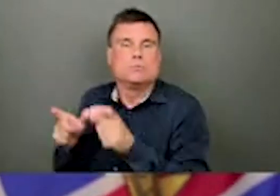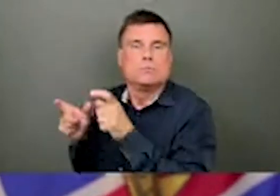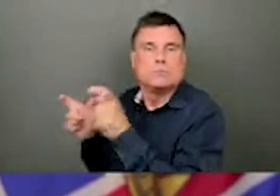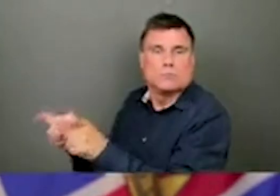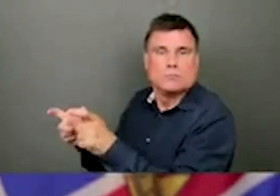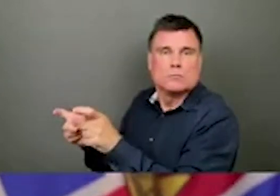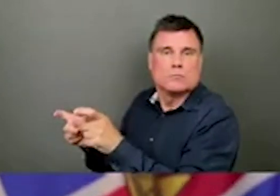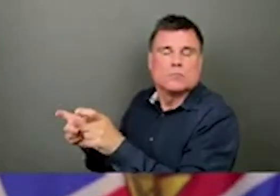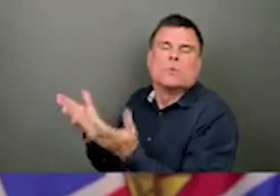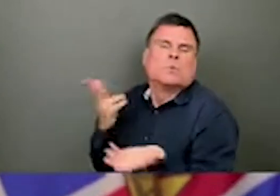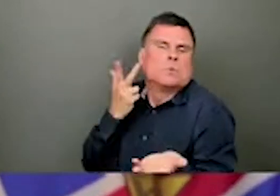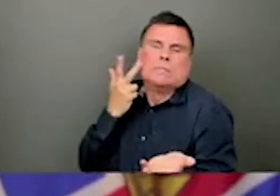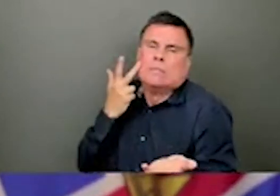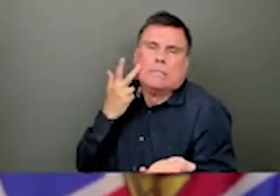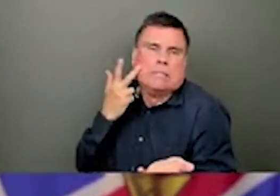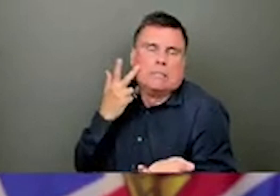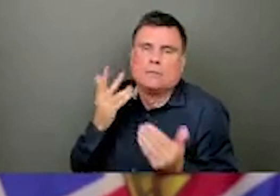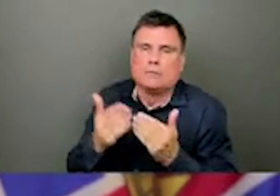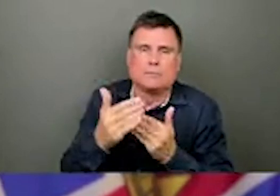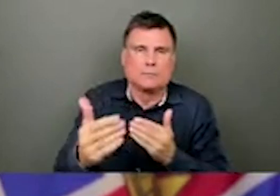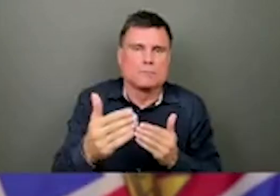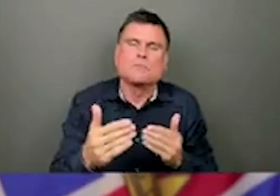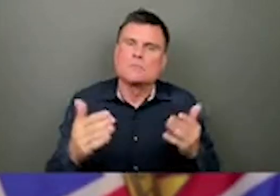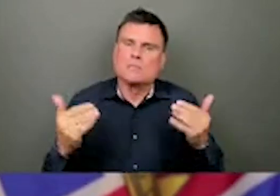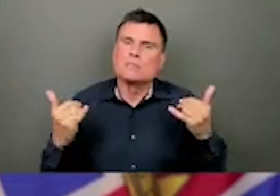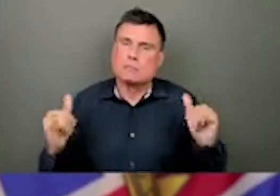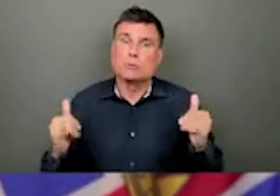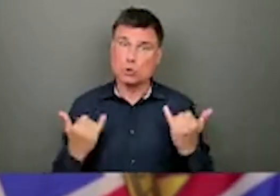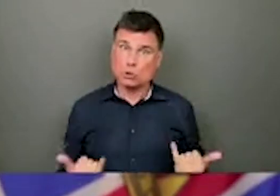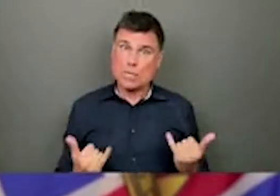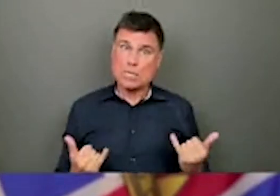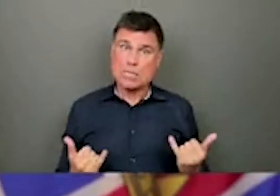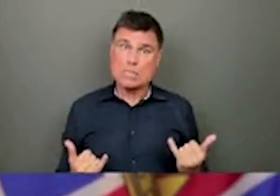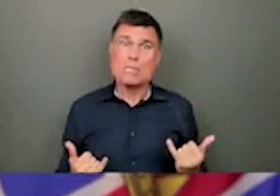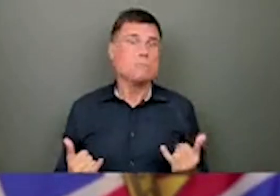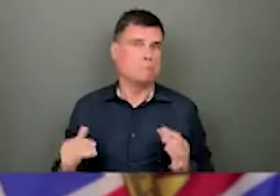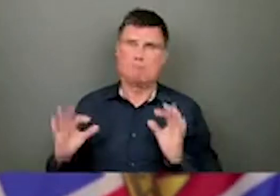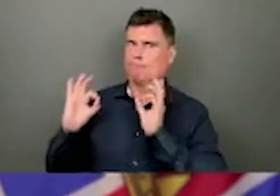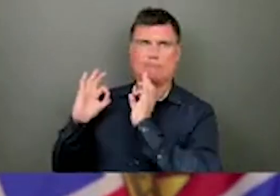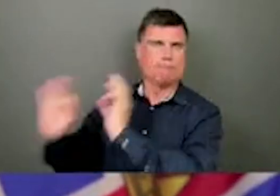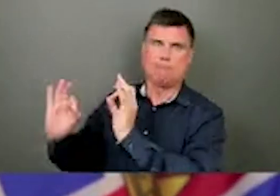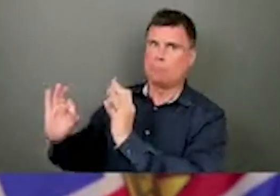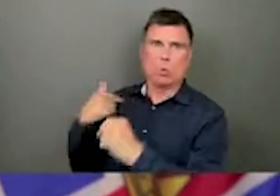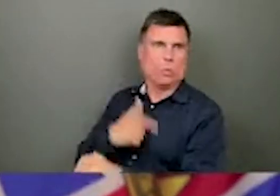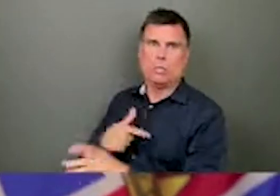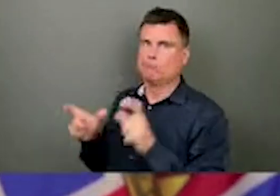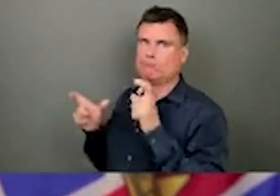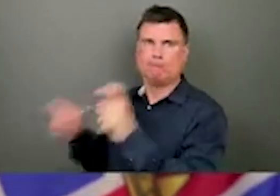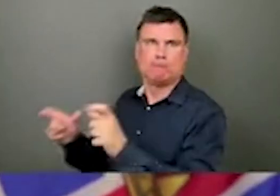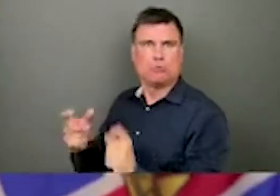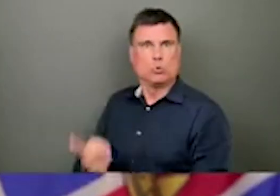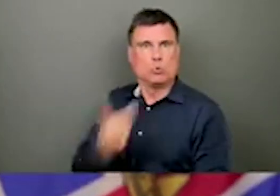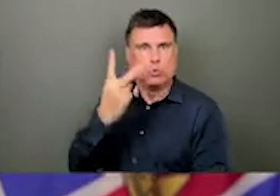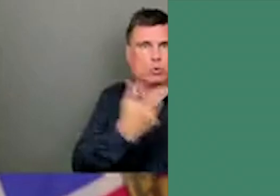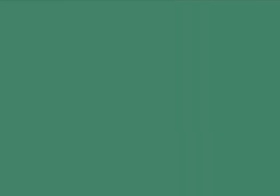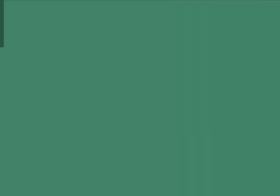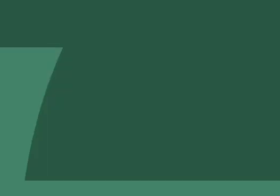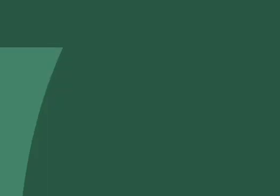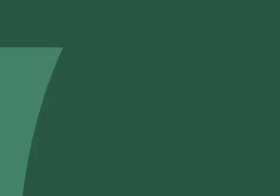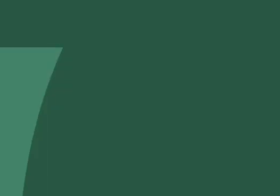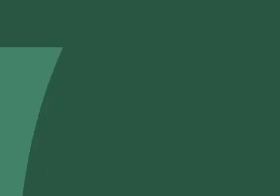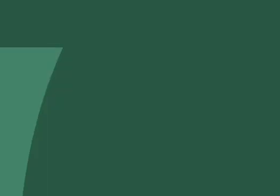optimal timing with which booster dose? So lots more to come on that over the next few weeks and months.